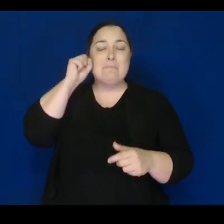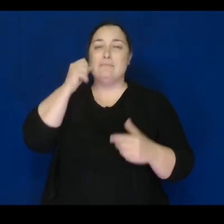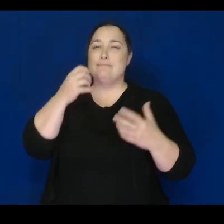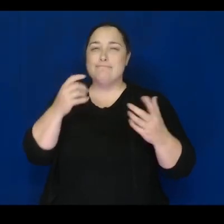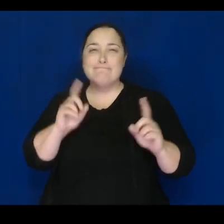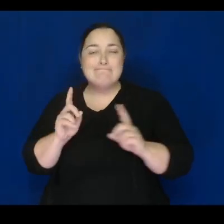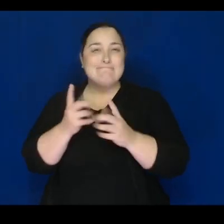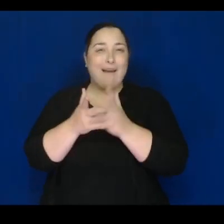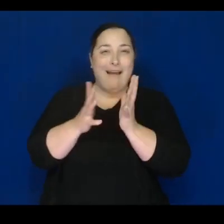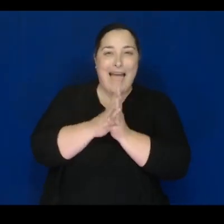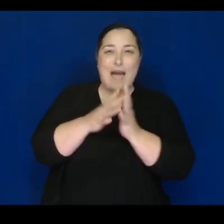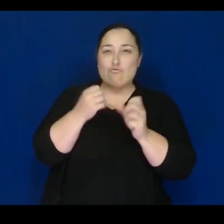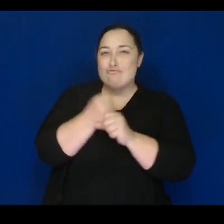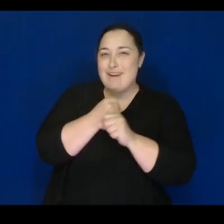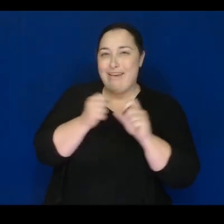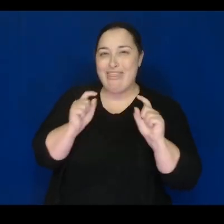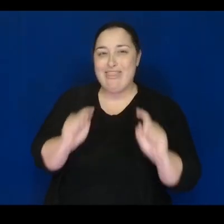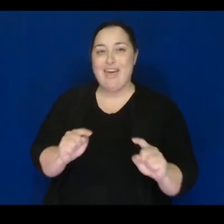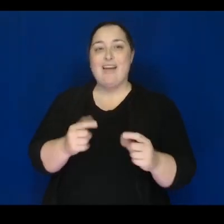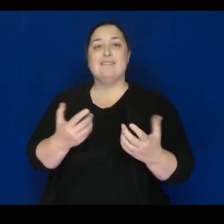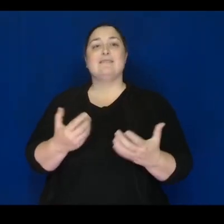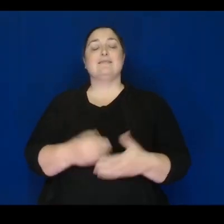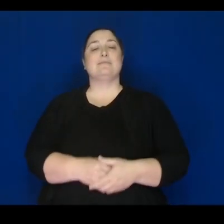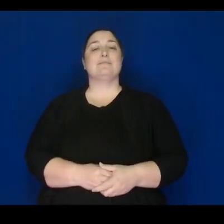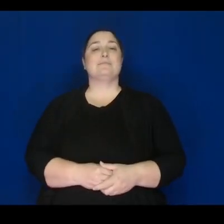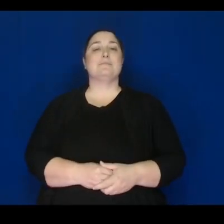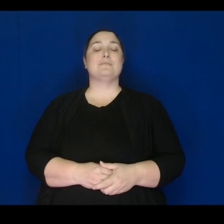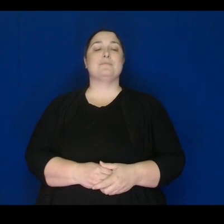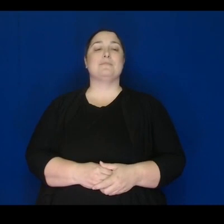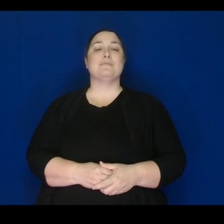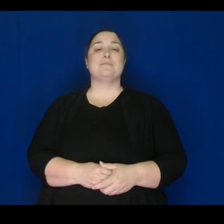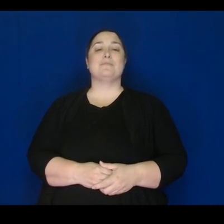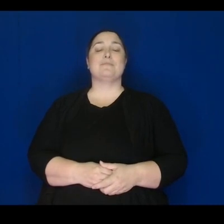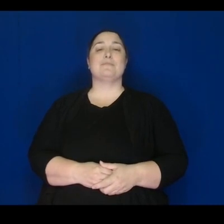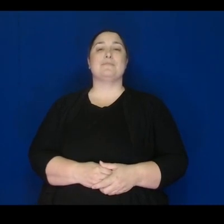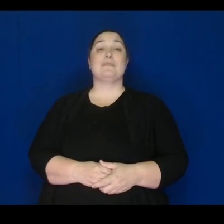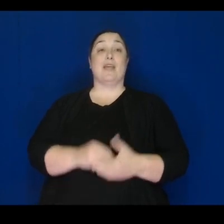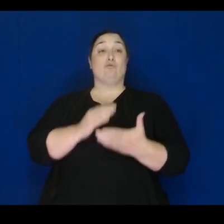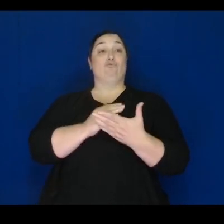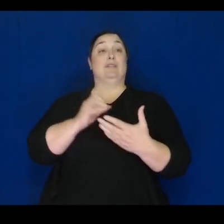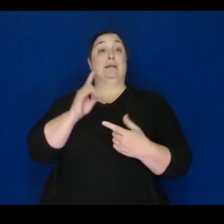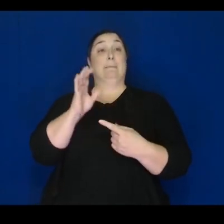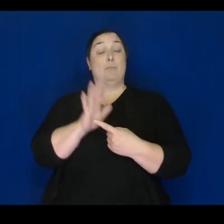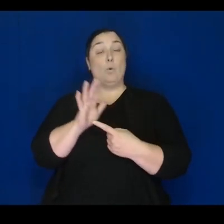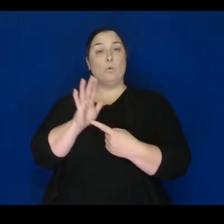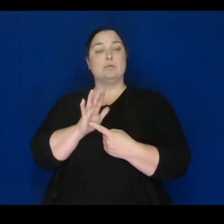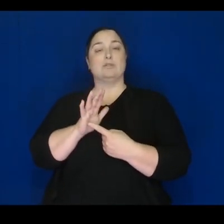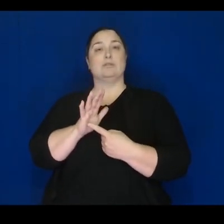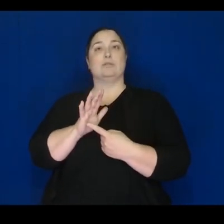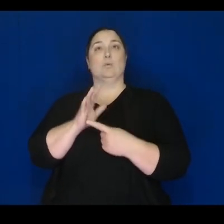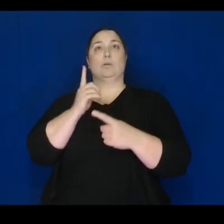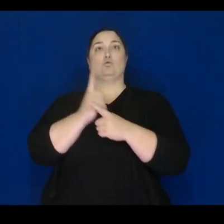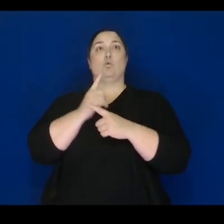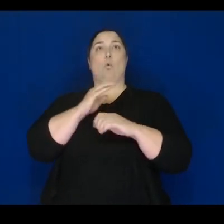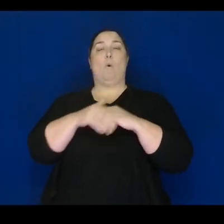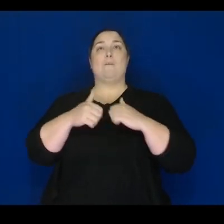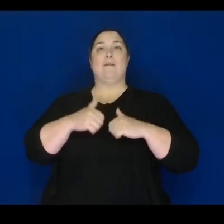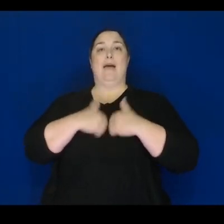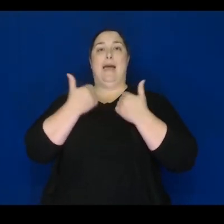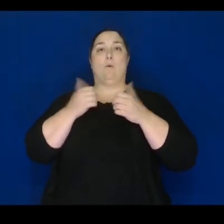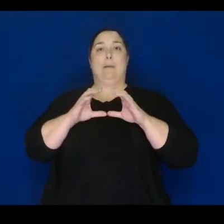And also tied to that is really, really important that we talk about our mob as a living